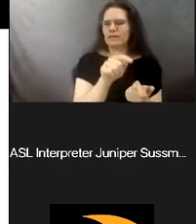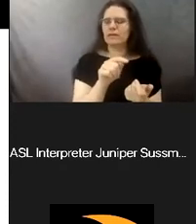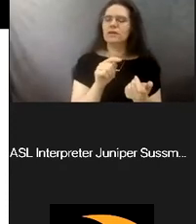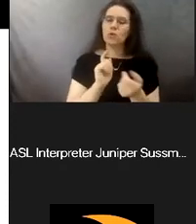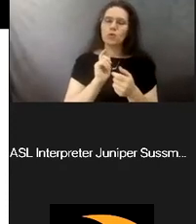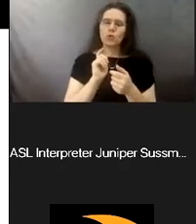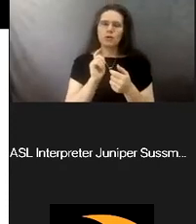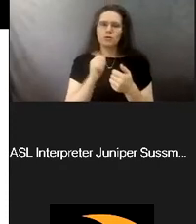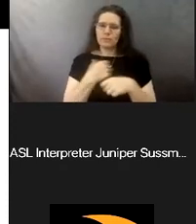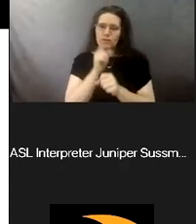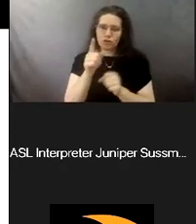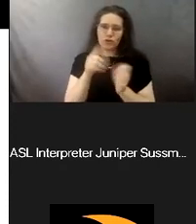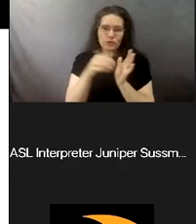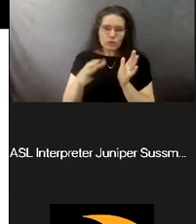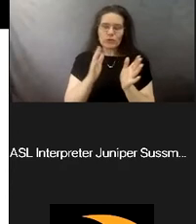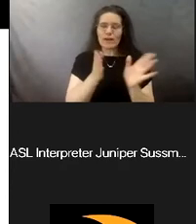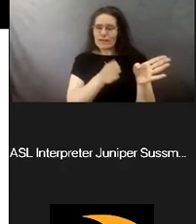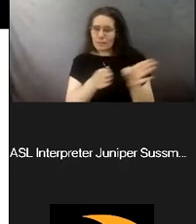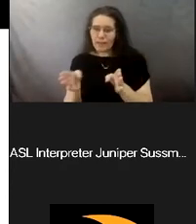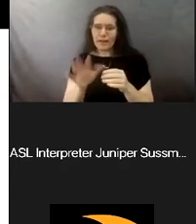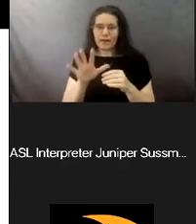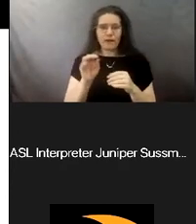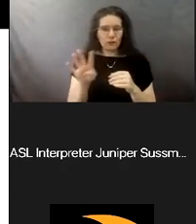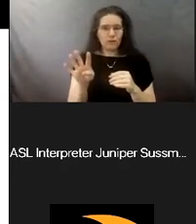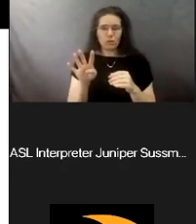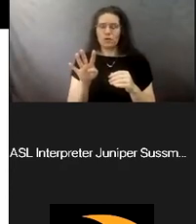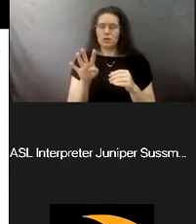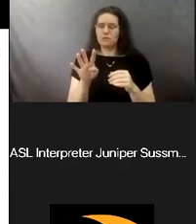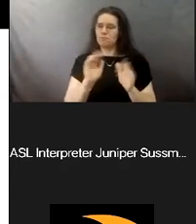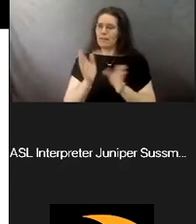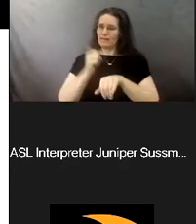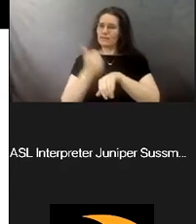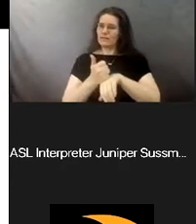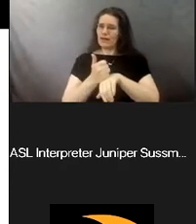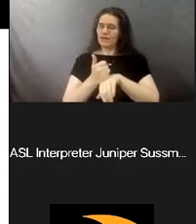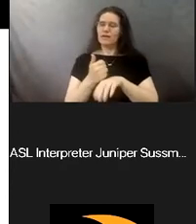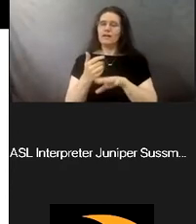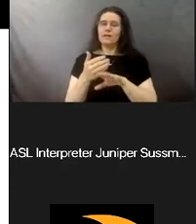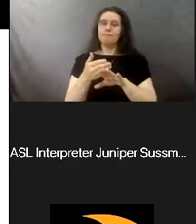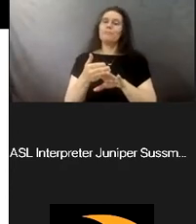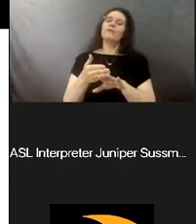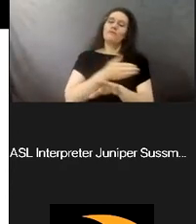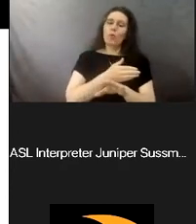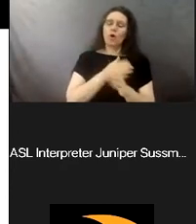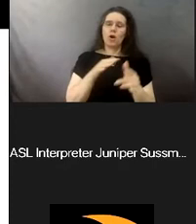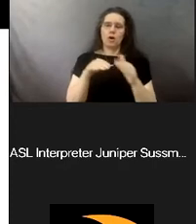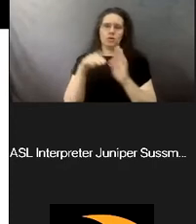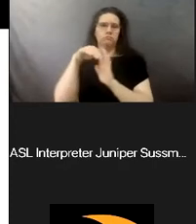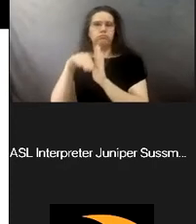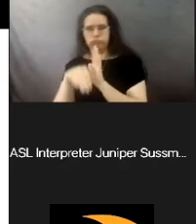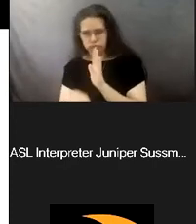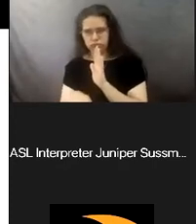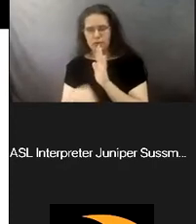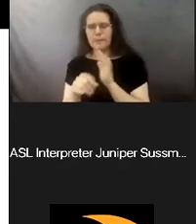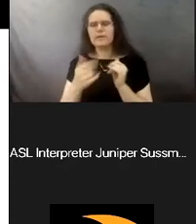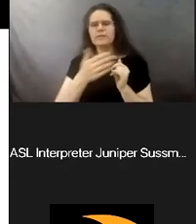get a plan in place, to get a 504 plan in place with school, hopefully before things are going bad, because that's going to help put those